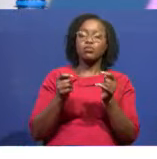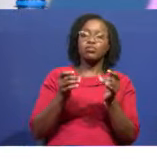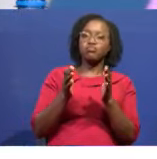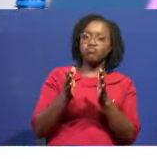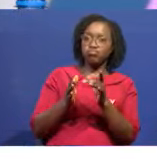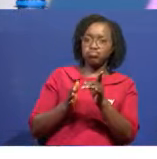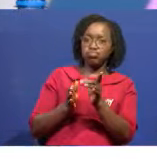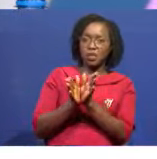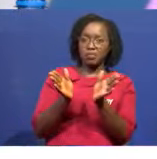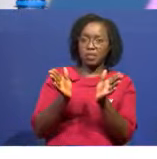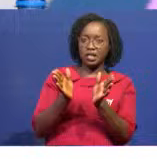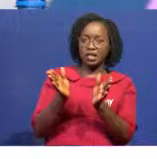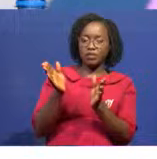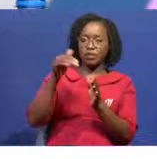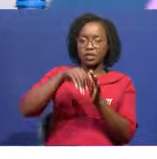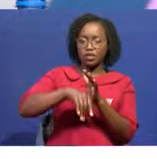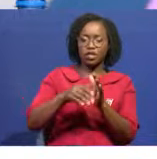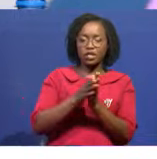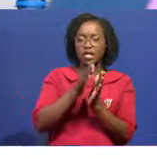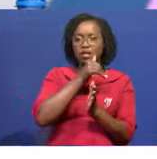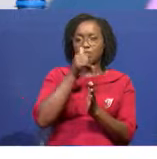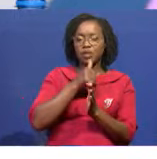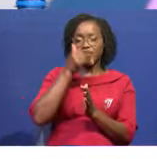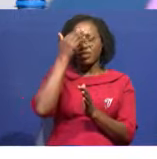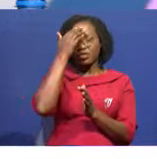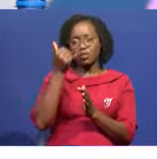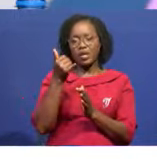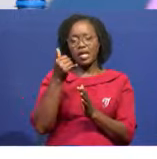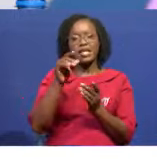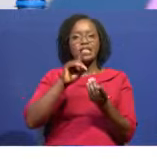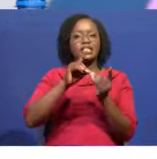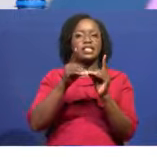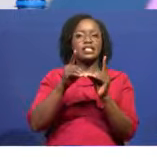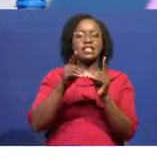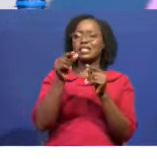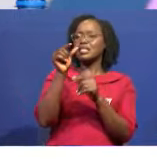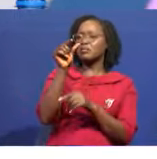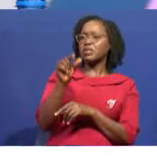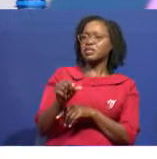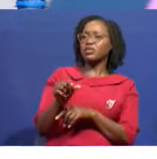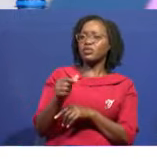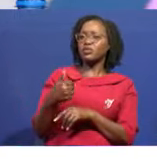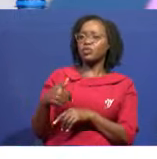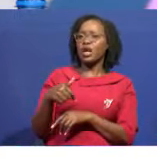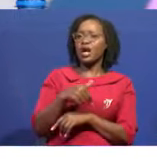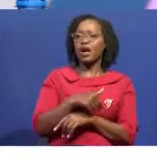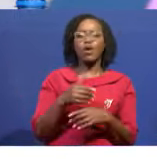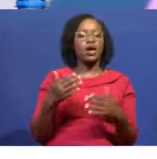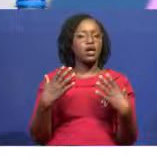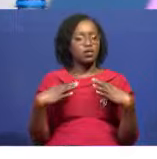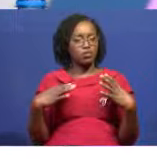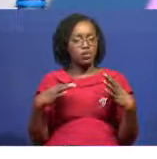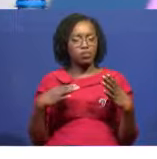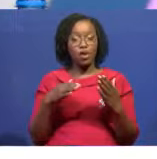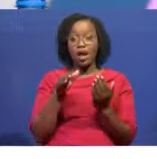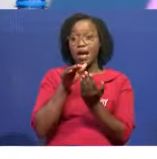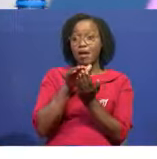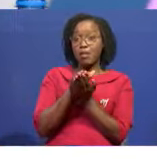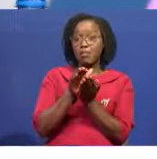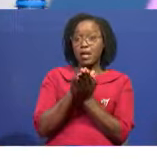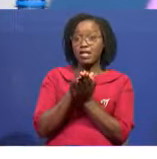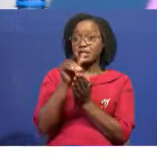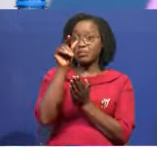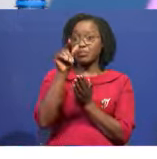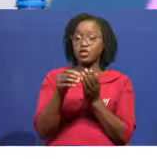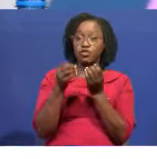in. Private institutions, it's because they also hold data that is personal to our people. So you find banks have your